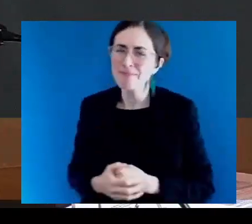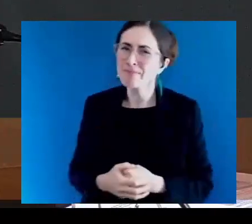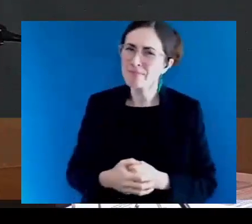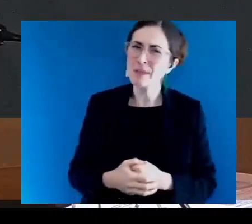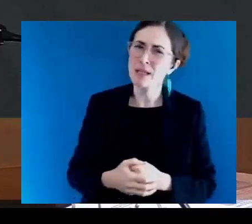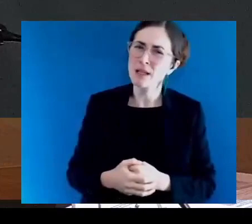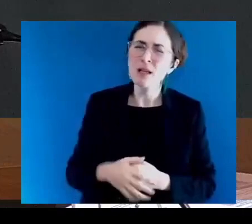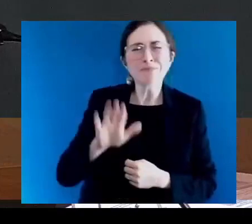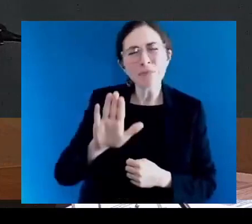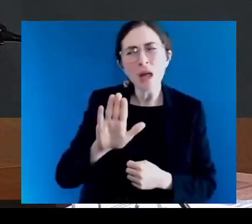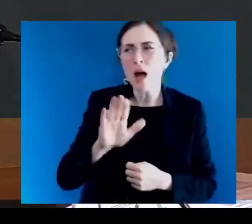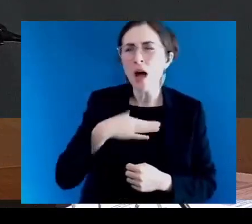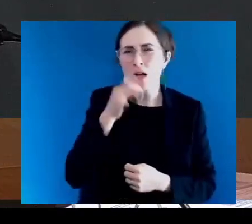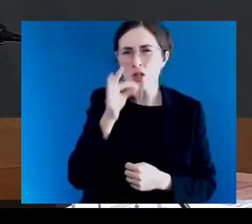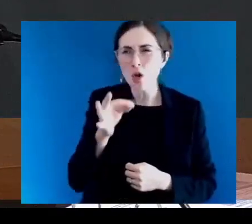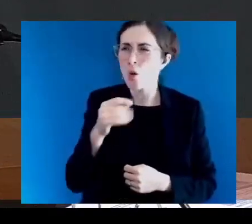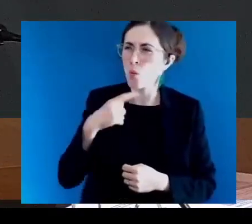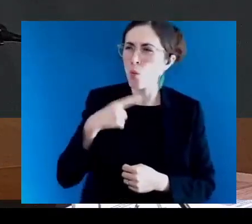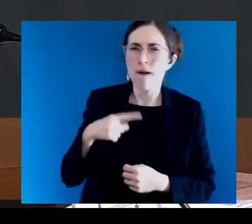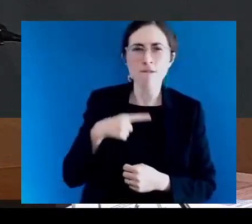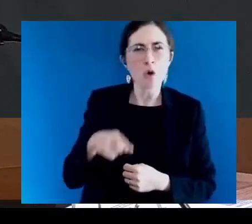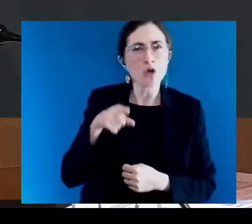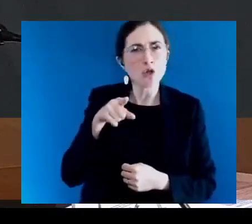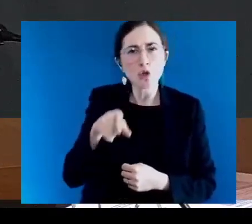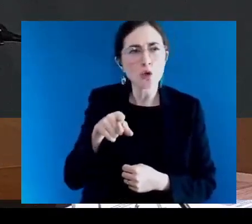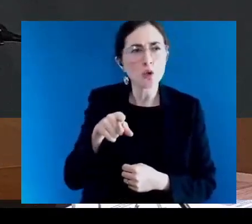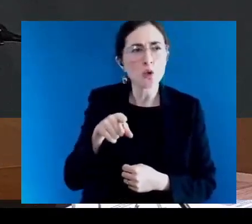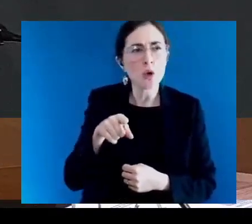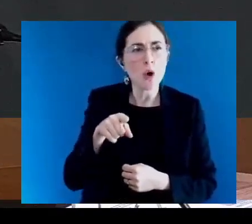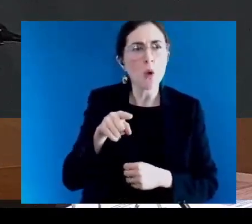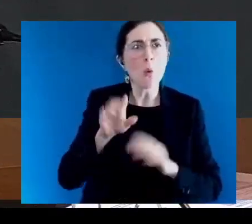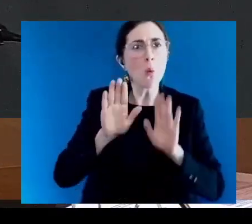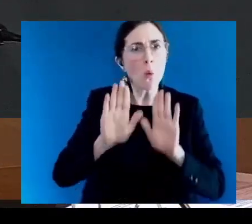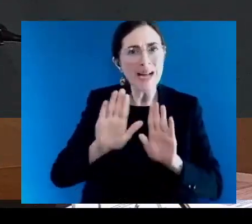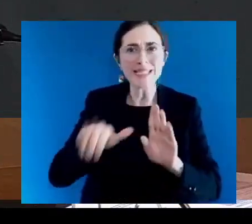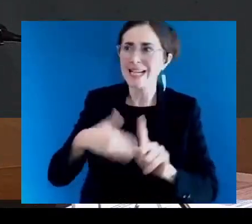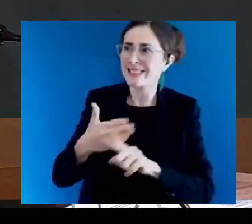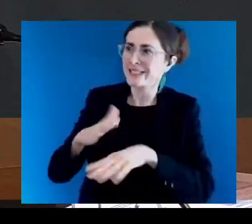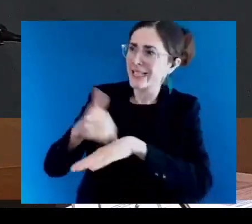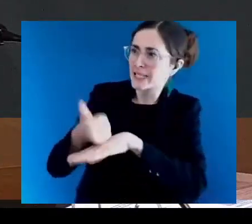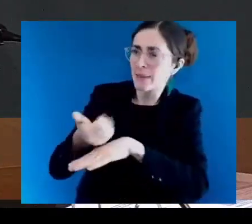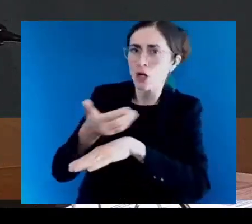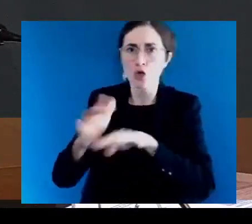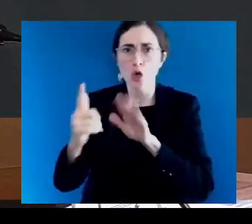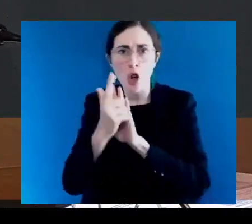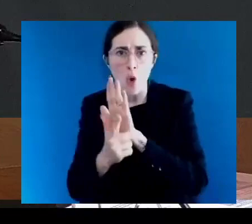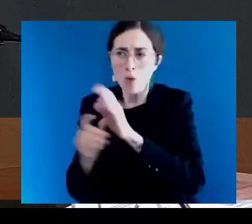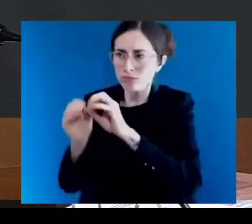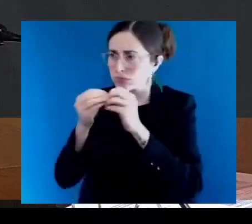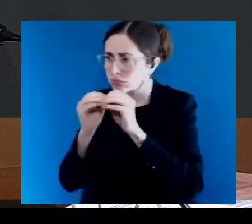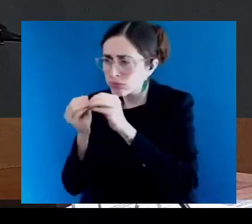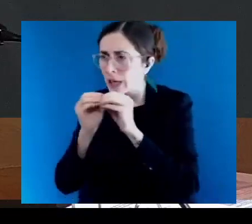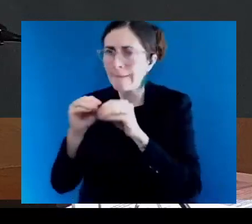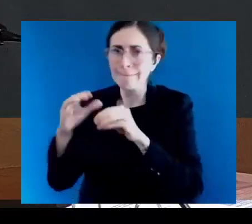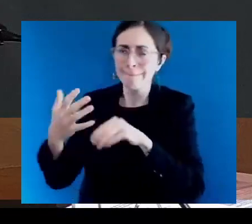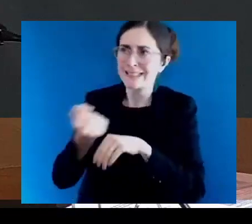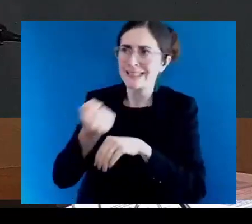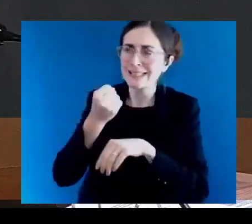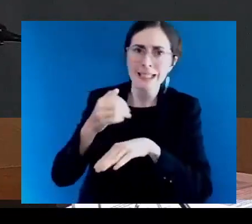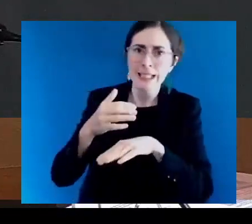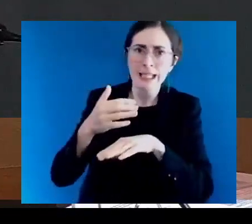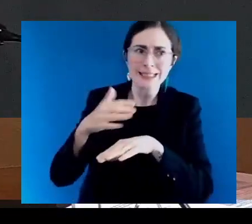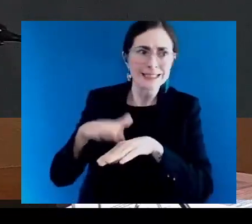something where you've got to negotiate the whole, you know, the engineering, for instance, of